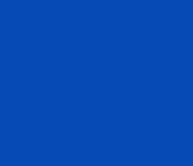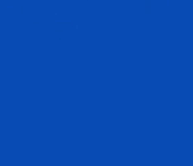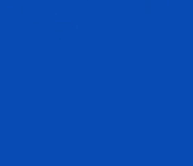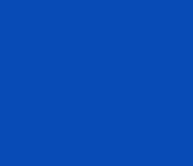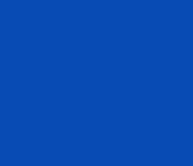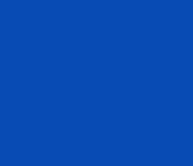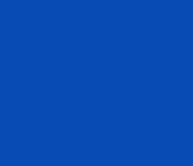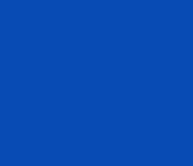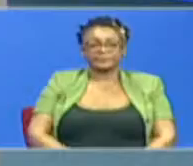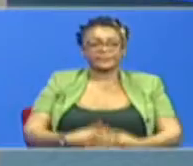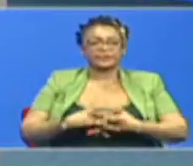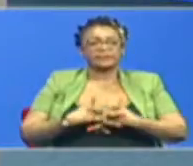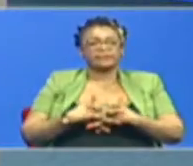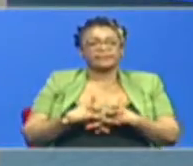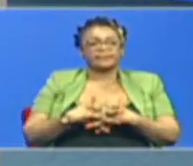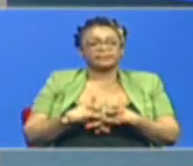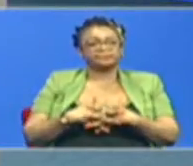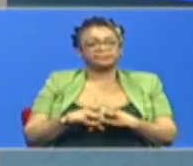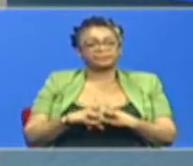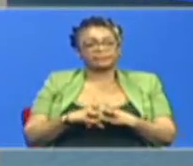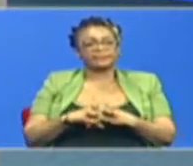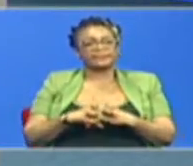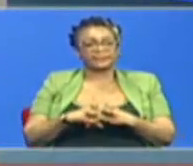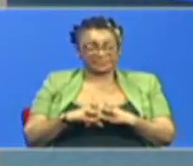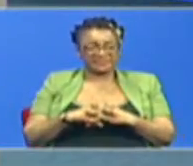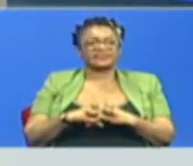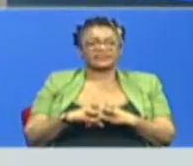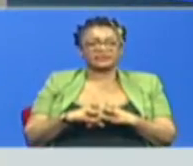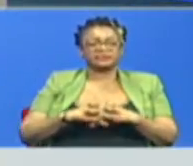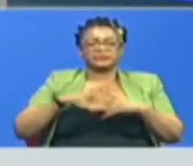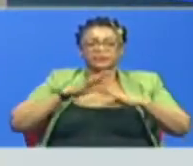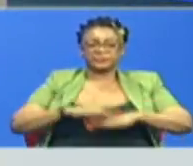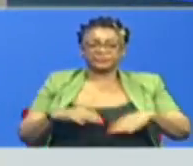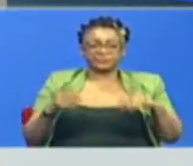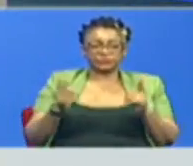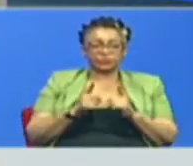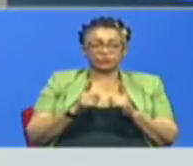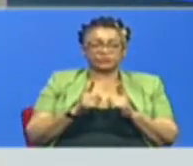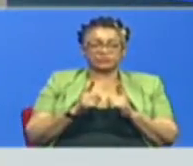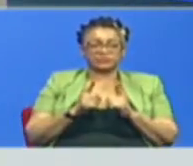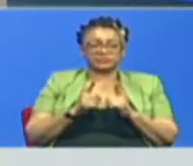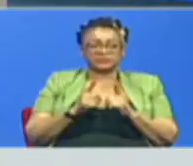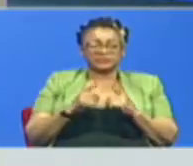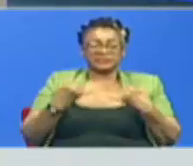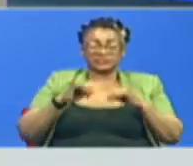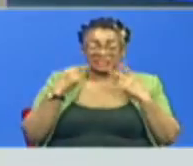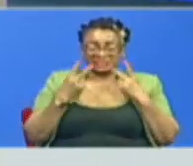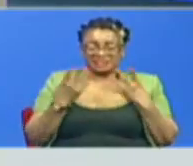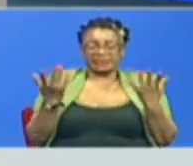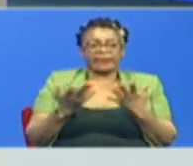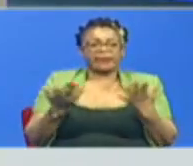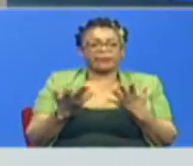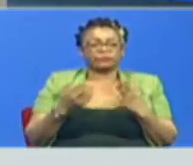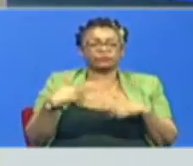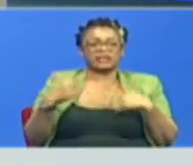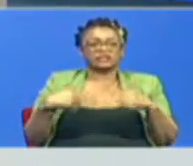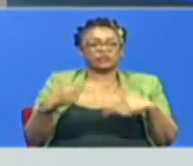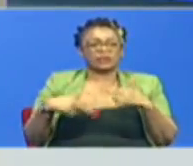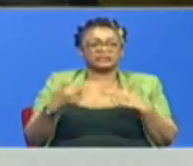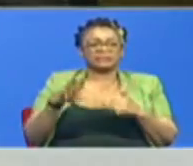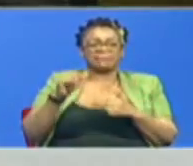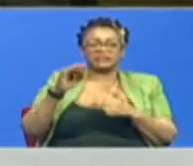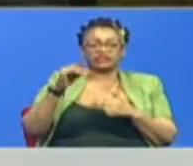www.kpa.co.ke/Captain Cargo. All right, next up, we take another break, but have a look at how one restaurant in Montreal